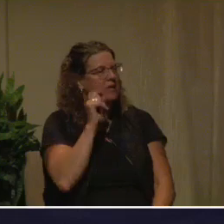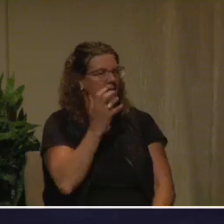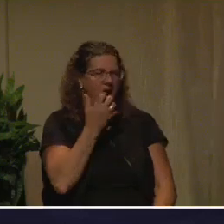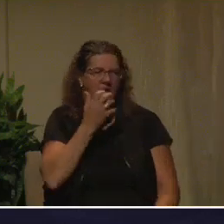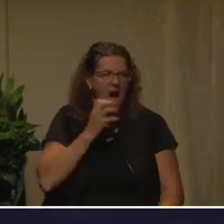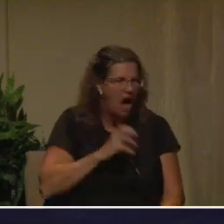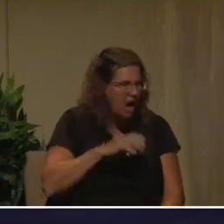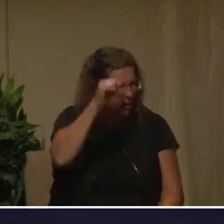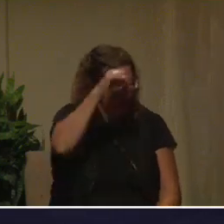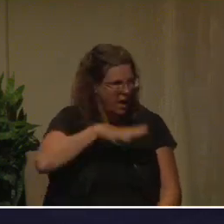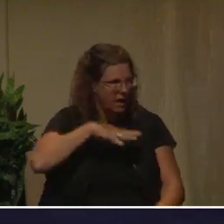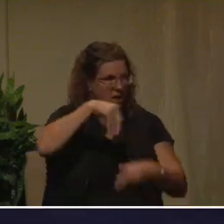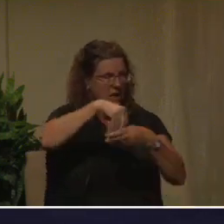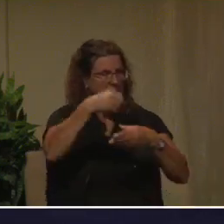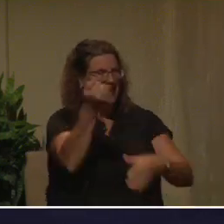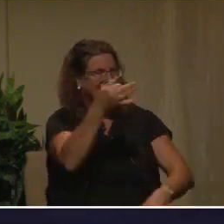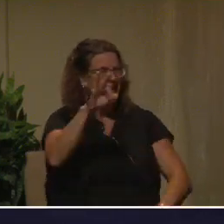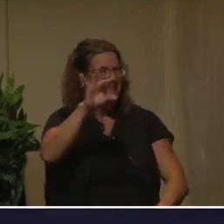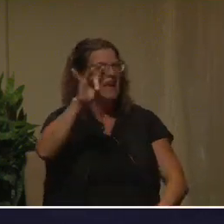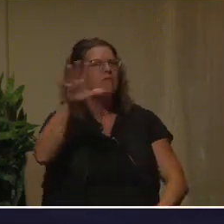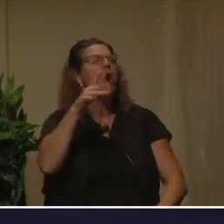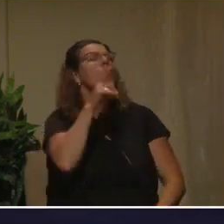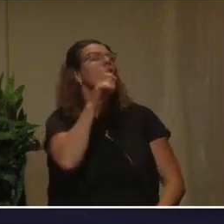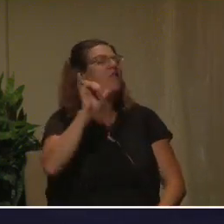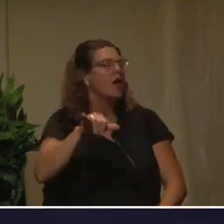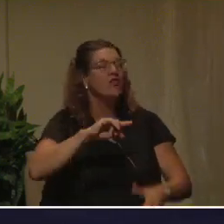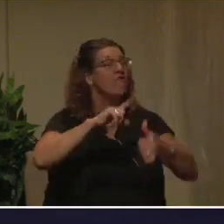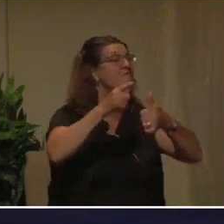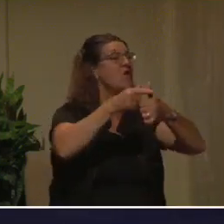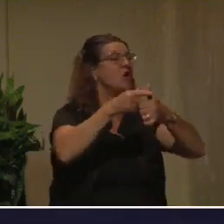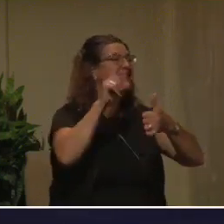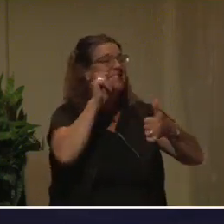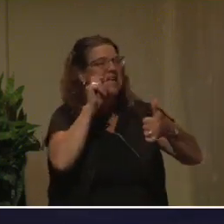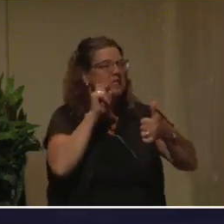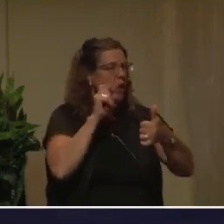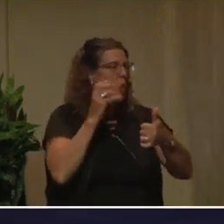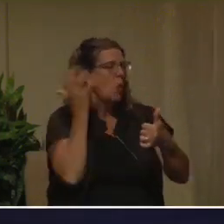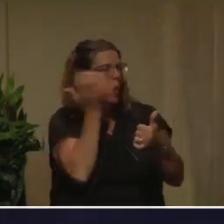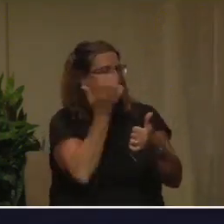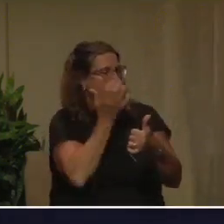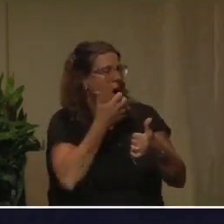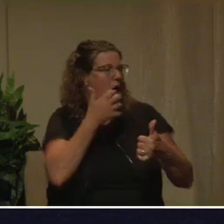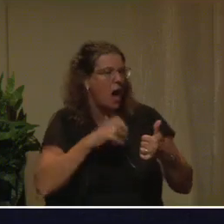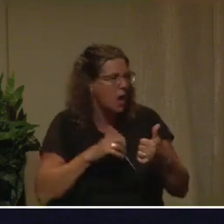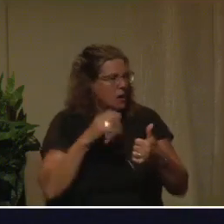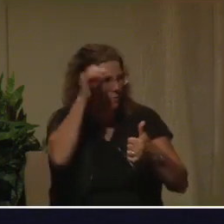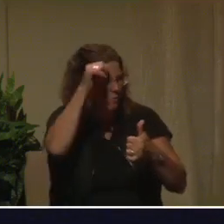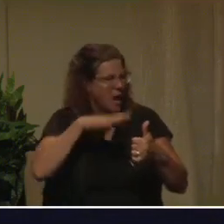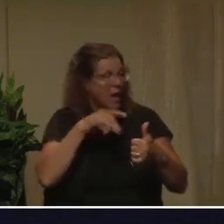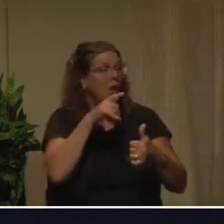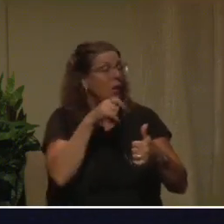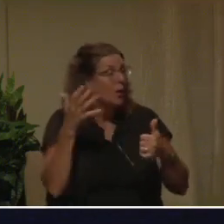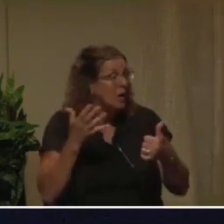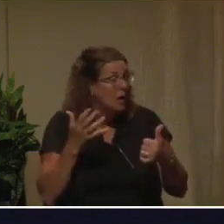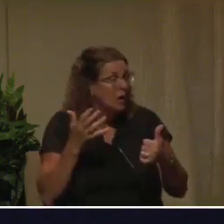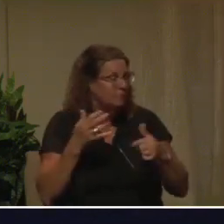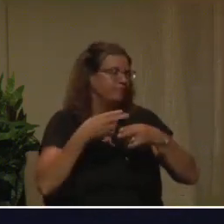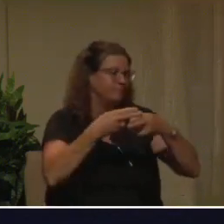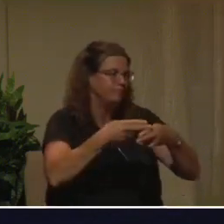1985. The first sexiest man alive was Mel Gibson.